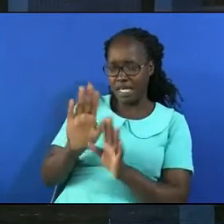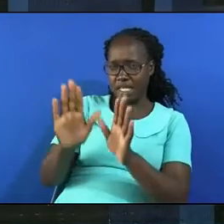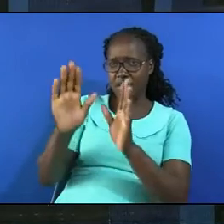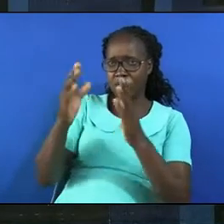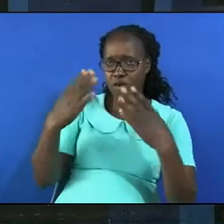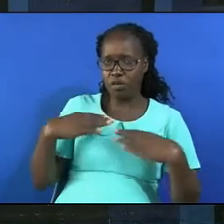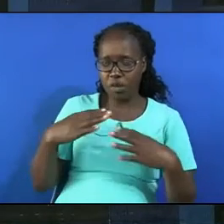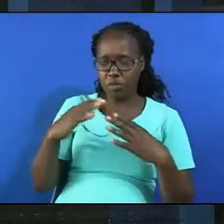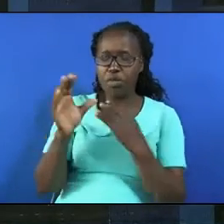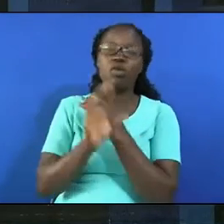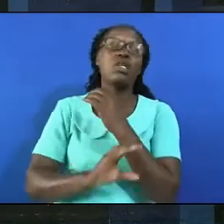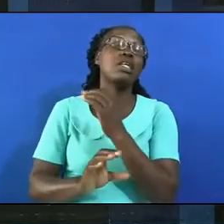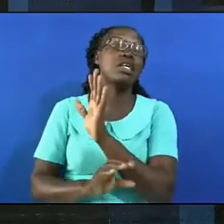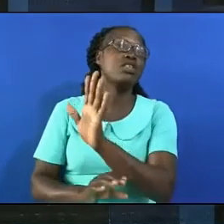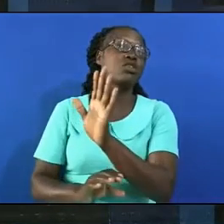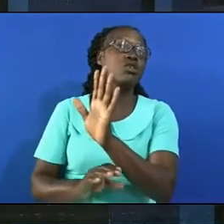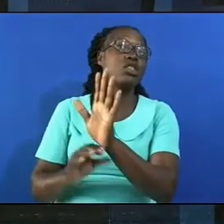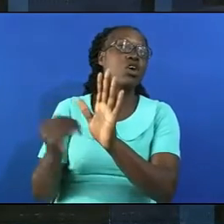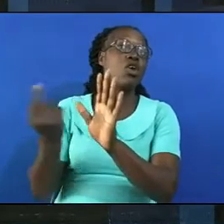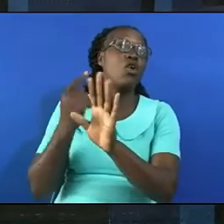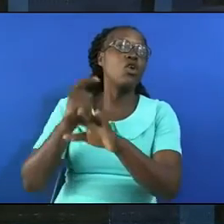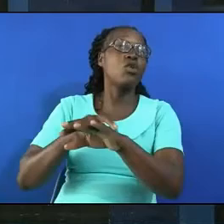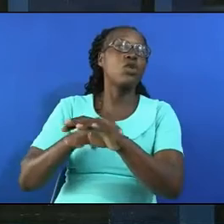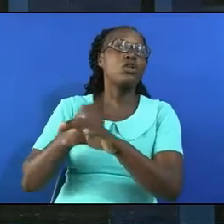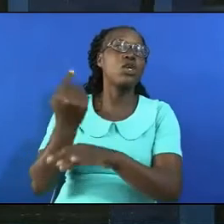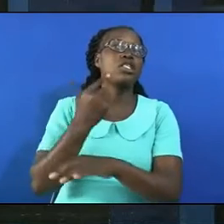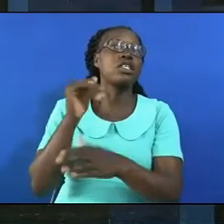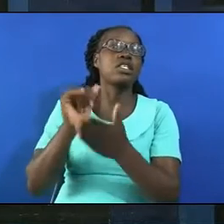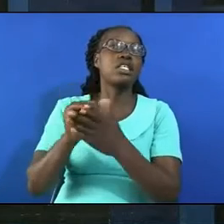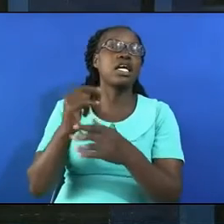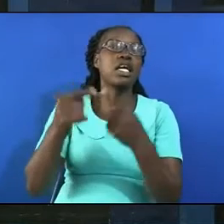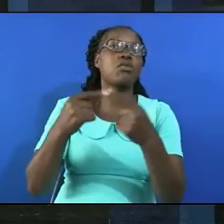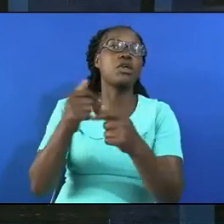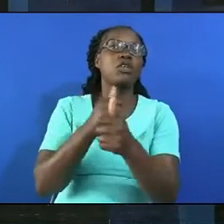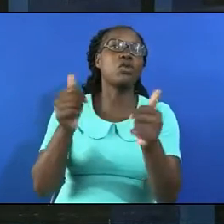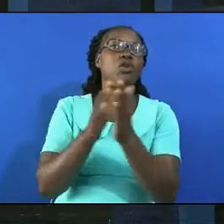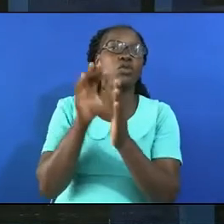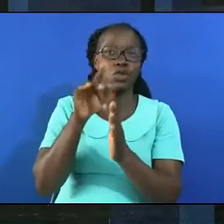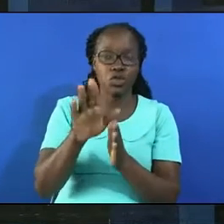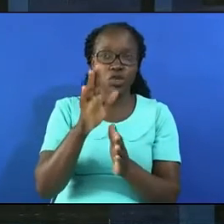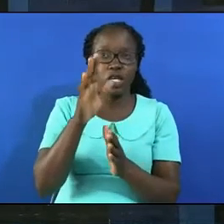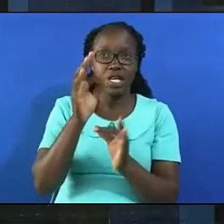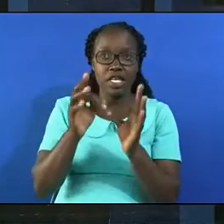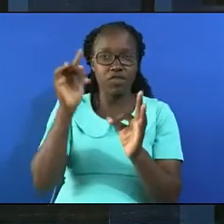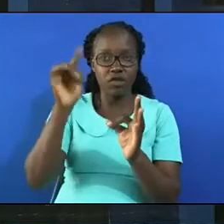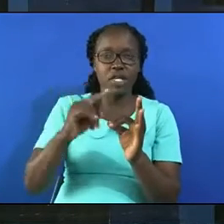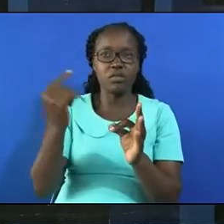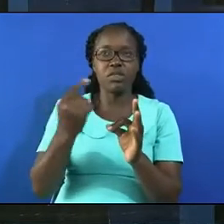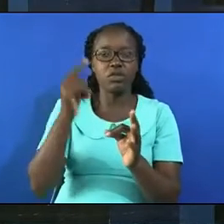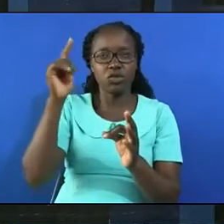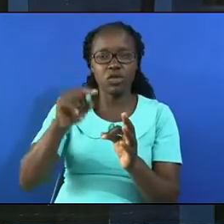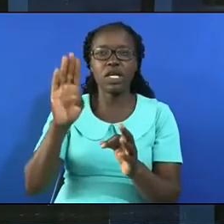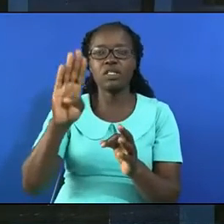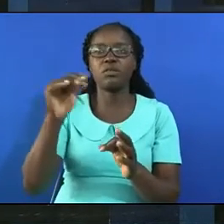leave your country, because it's only when you are single that I can operate well with you. Because if you can't be